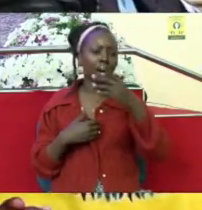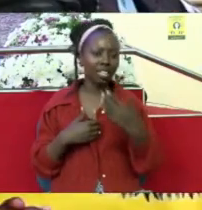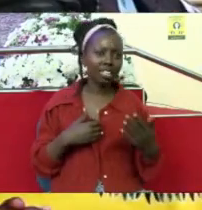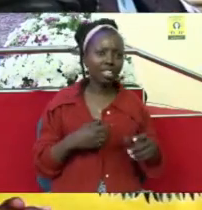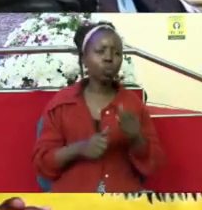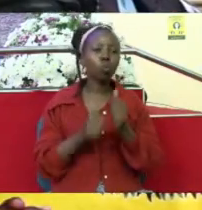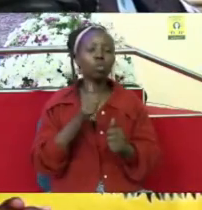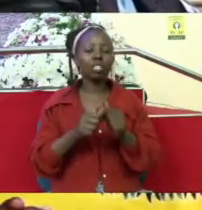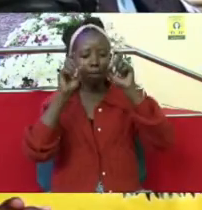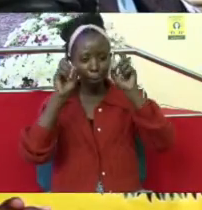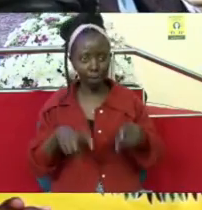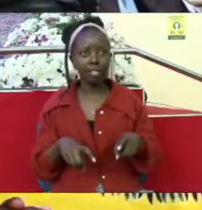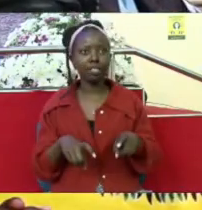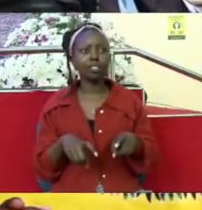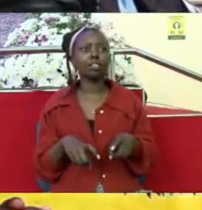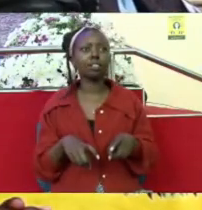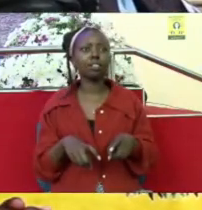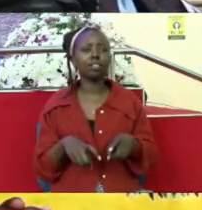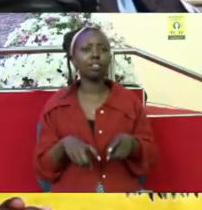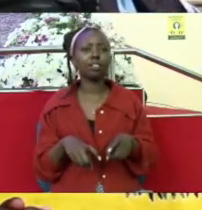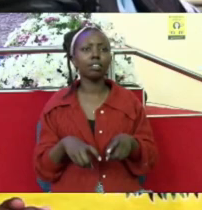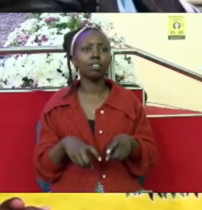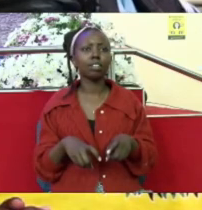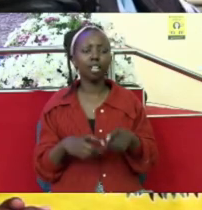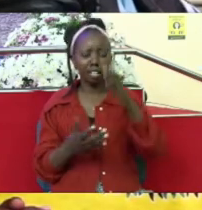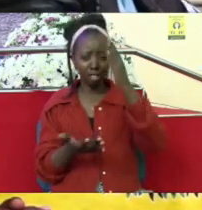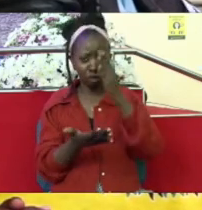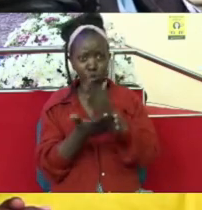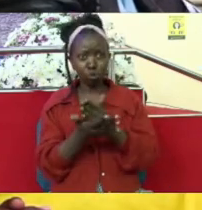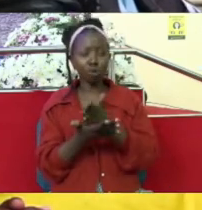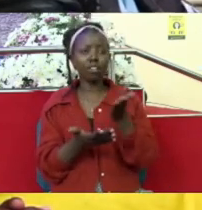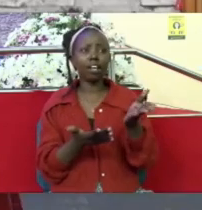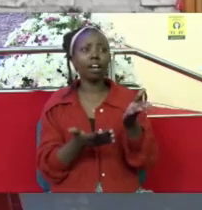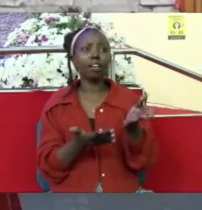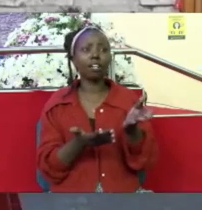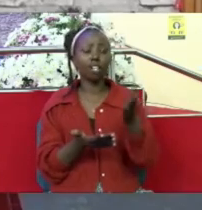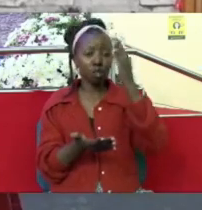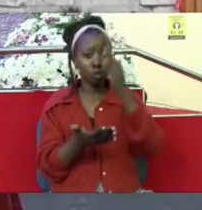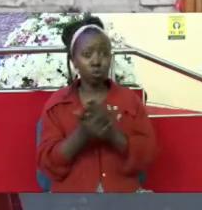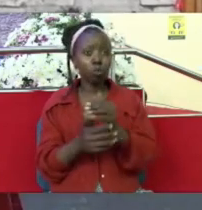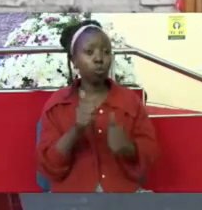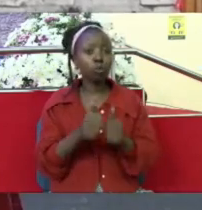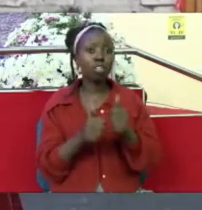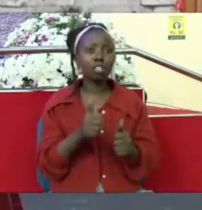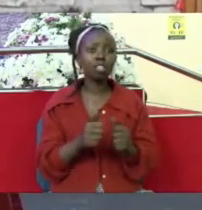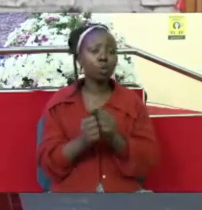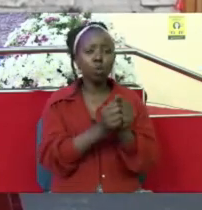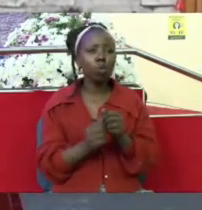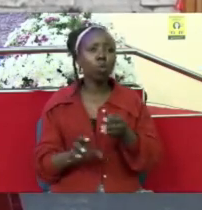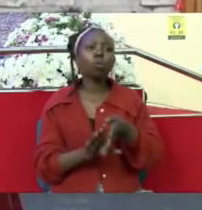consequence. You can't tamper with the truth. The truth is, without him, we